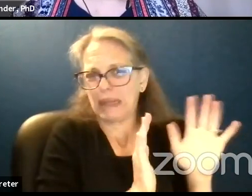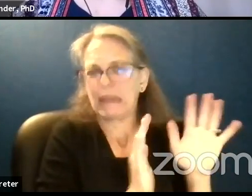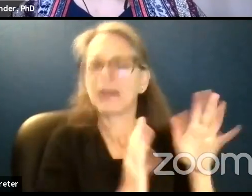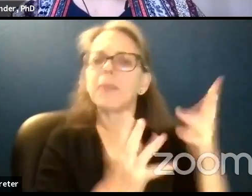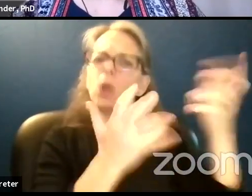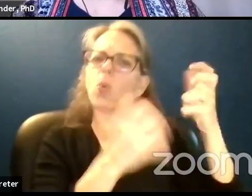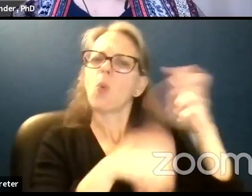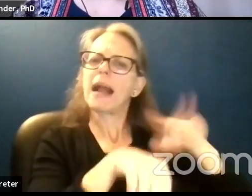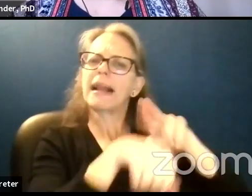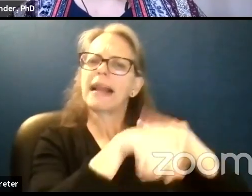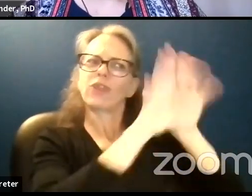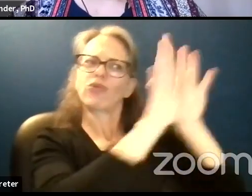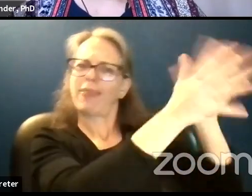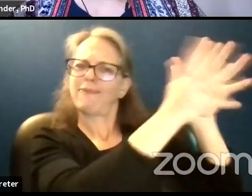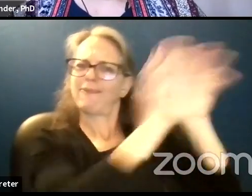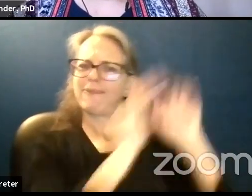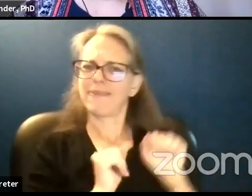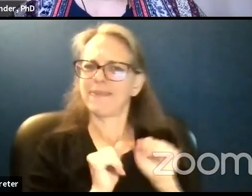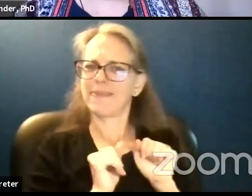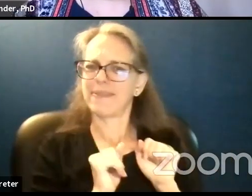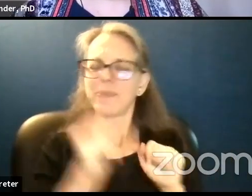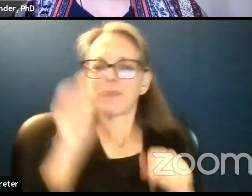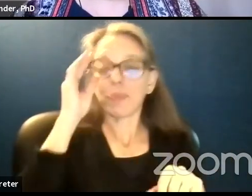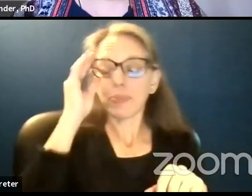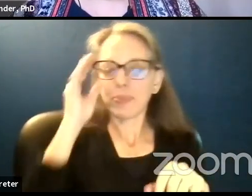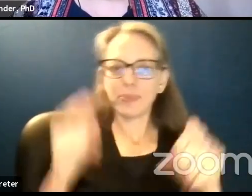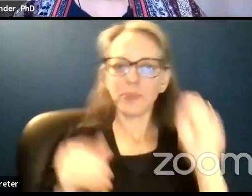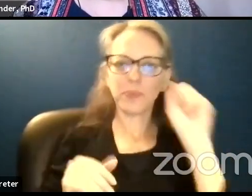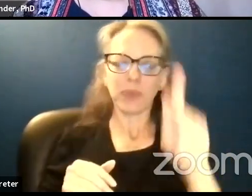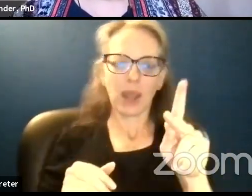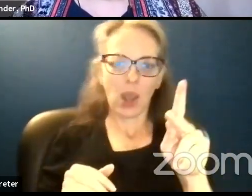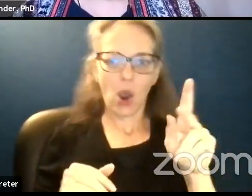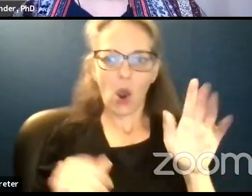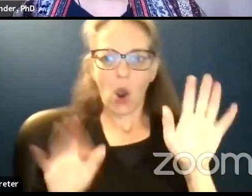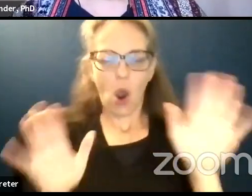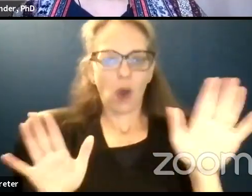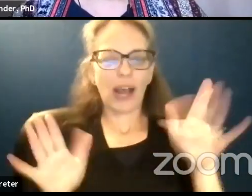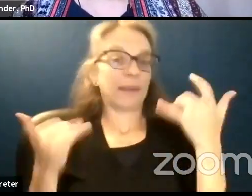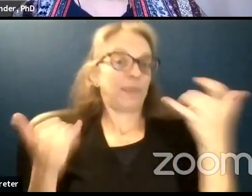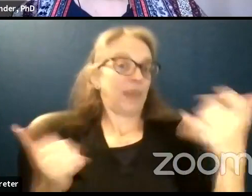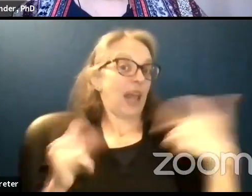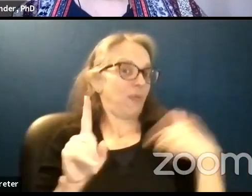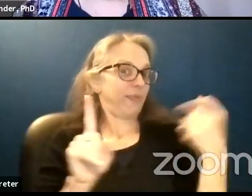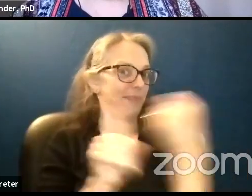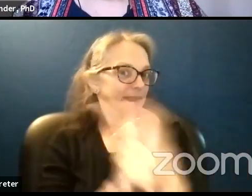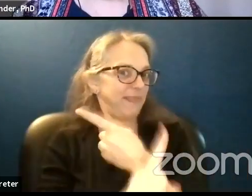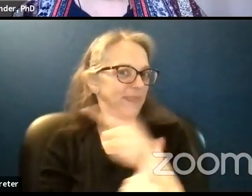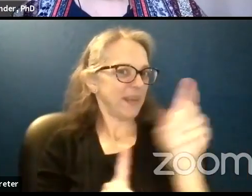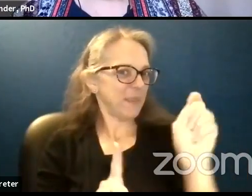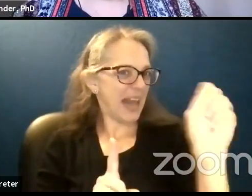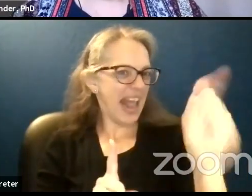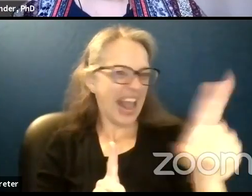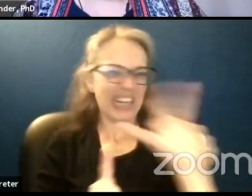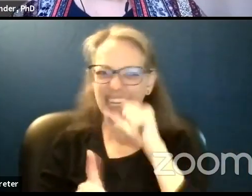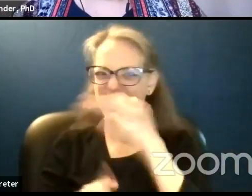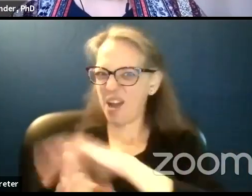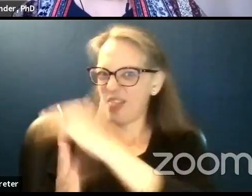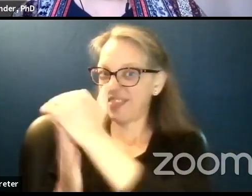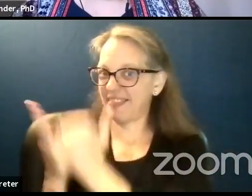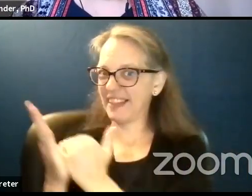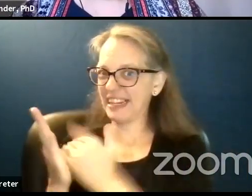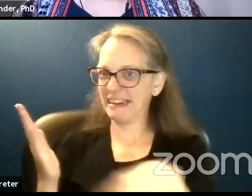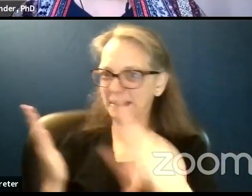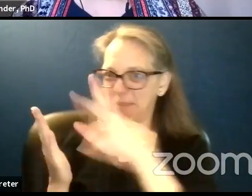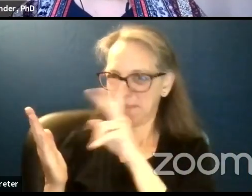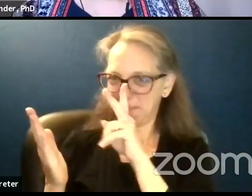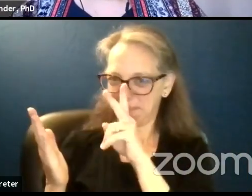nature. So I'm going to throw you guys a curveball and ask one more question that wasn't even on our list. Okay. But I think